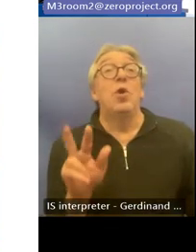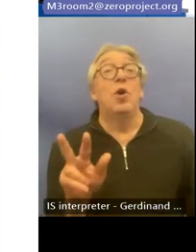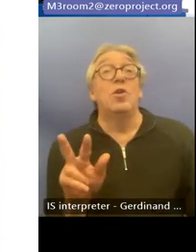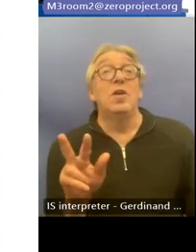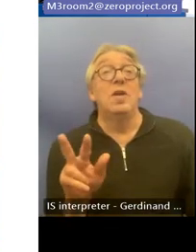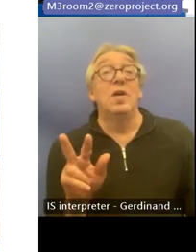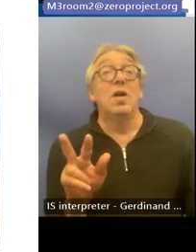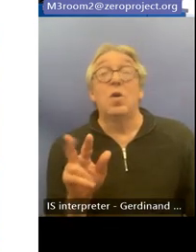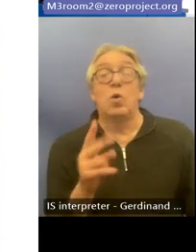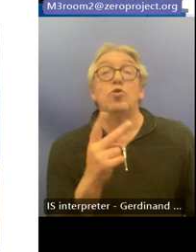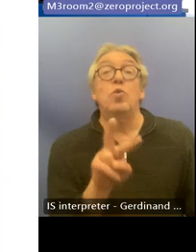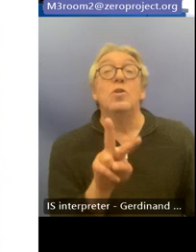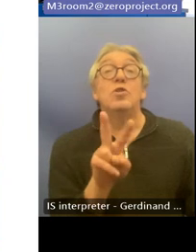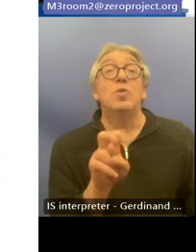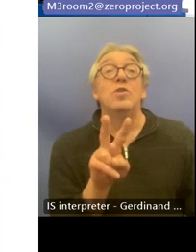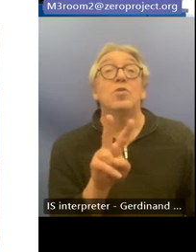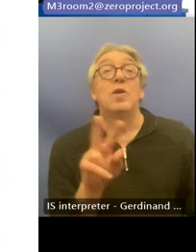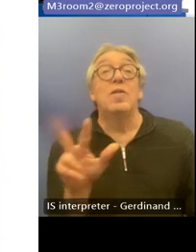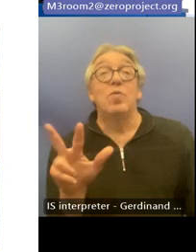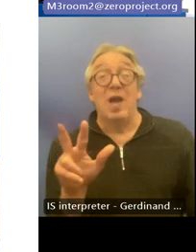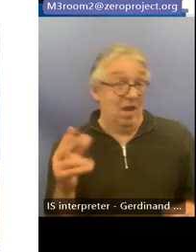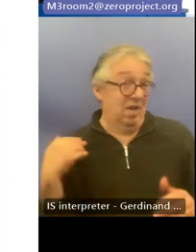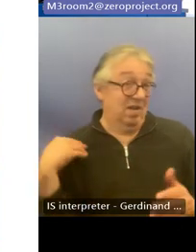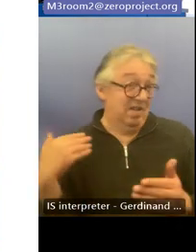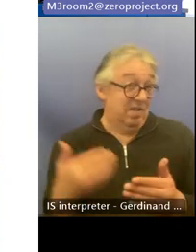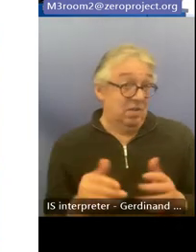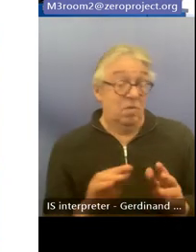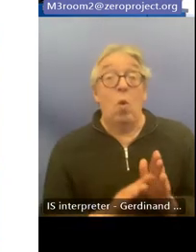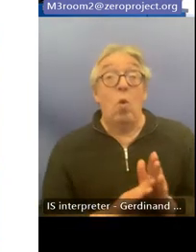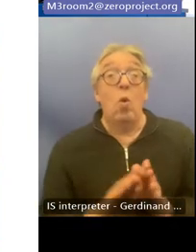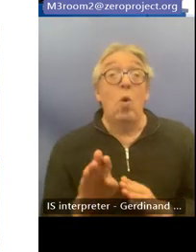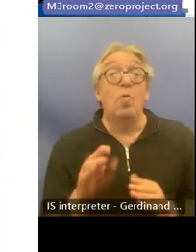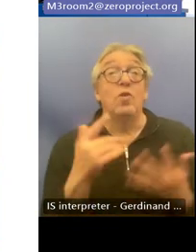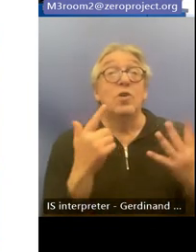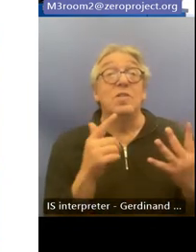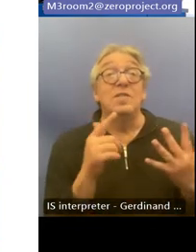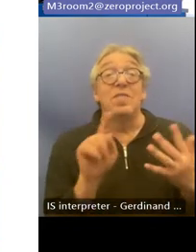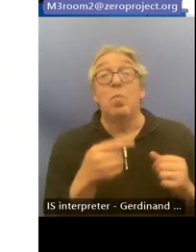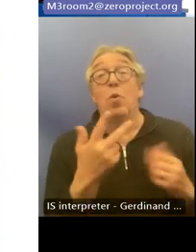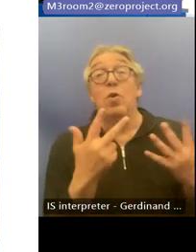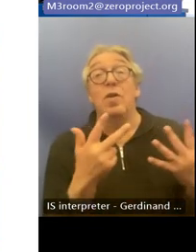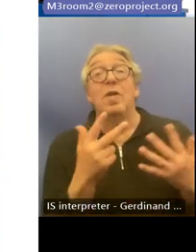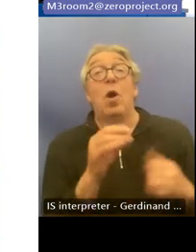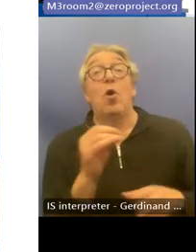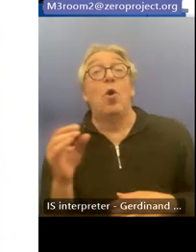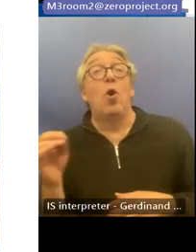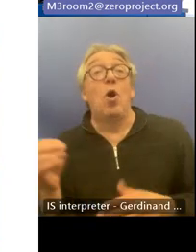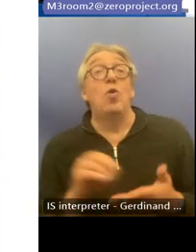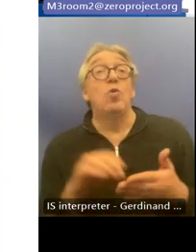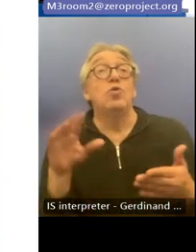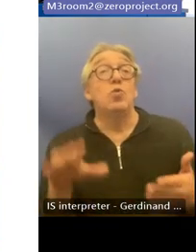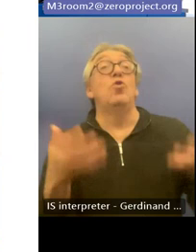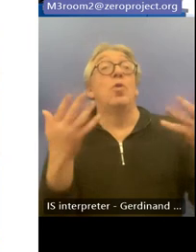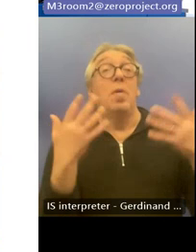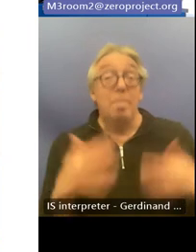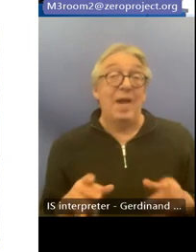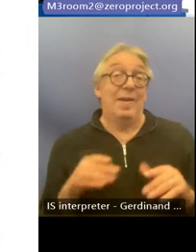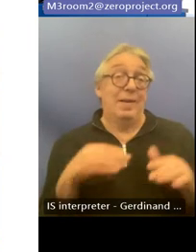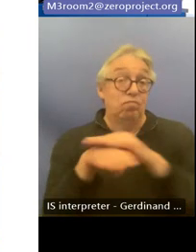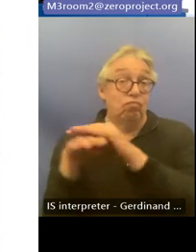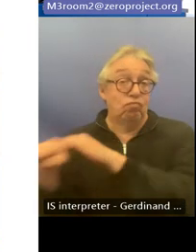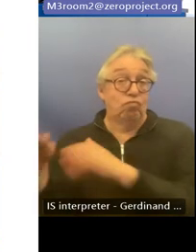over 7,800 students and across 35 schools in different communities. More than